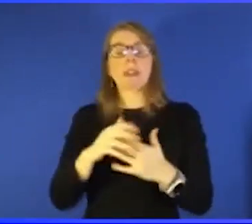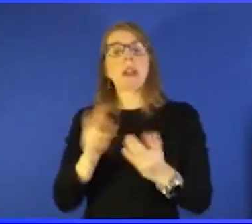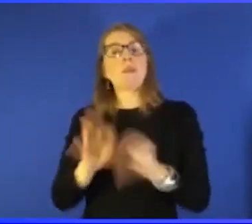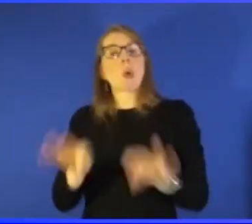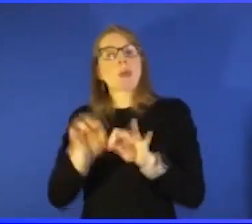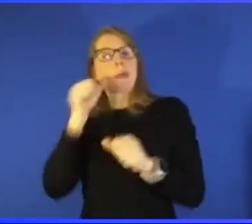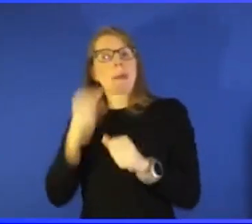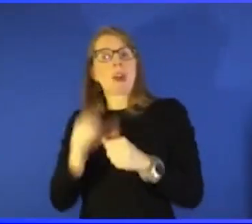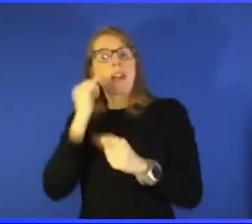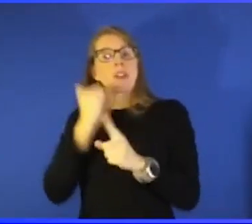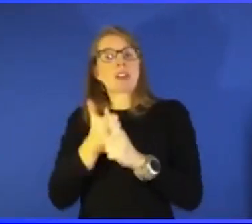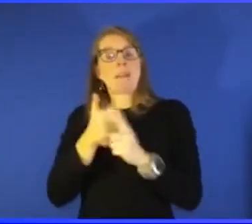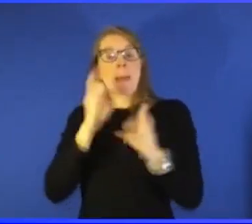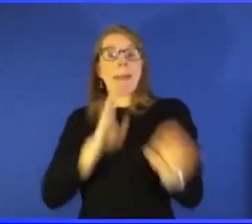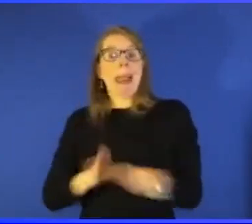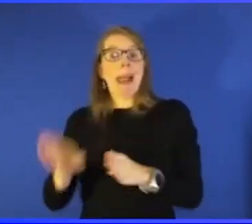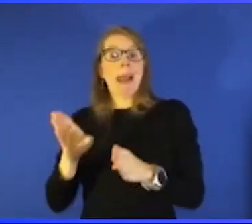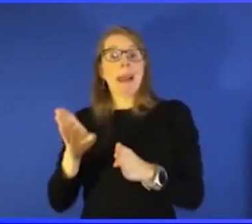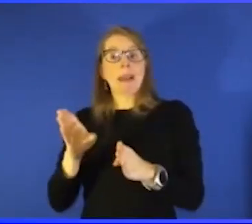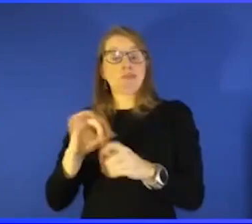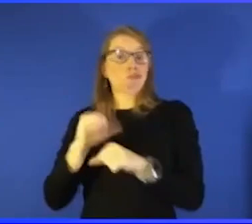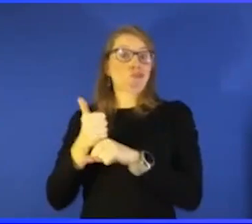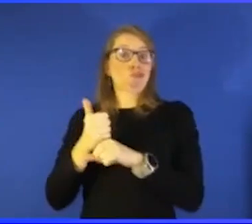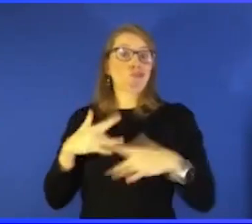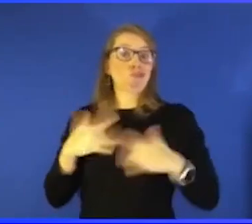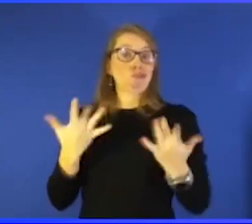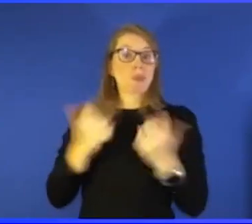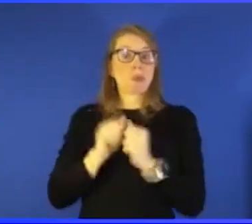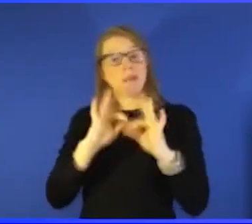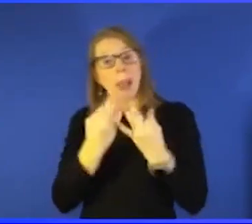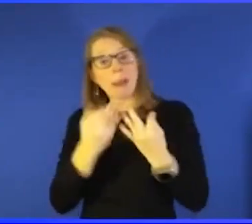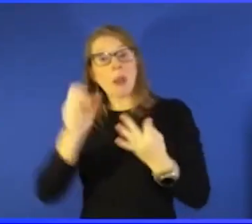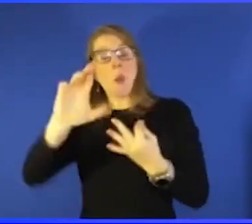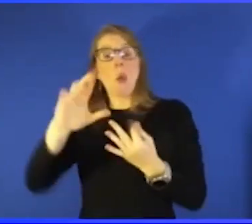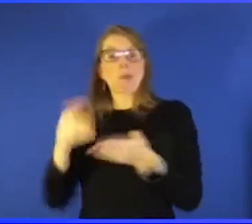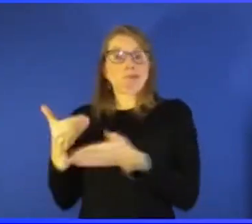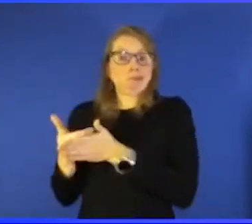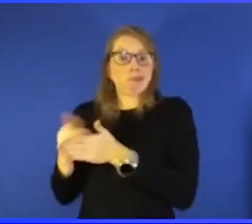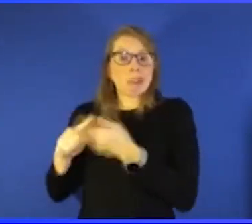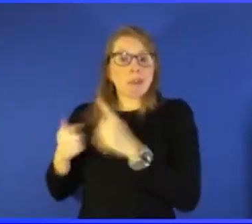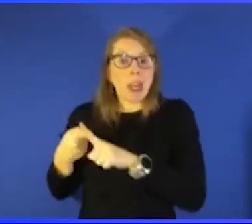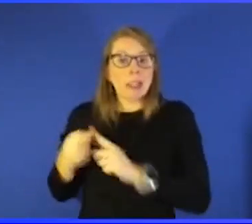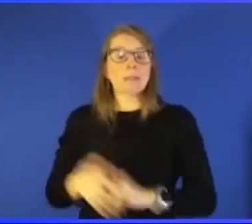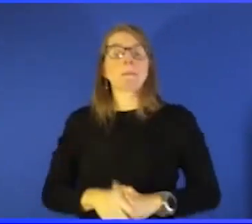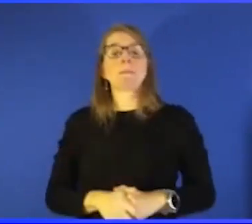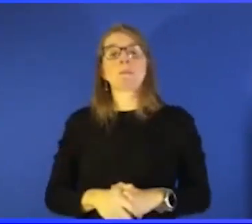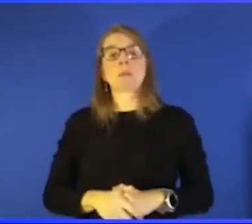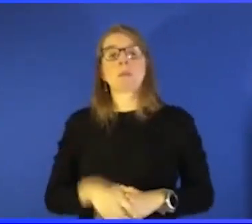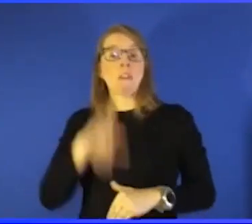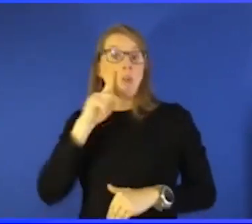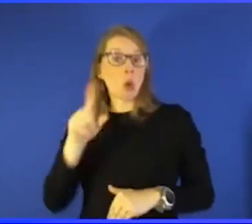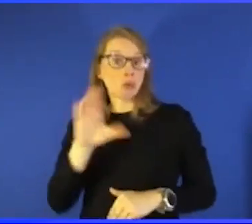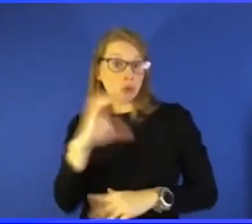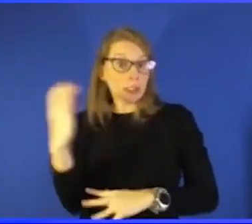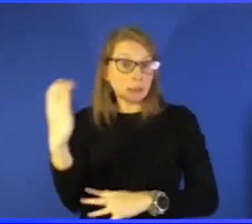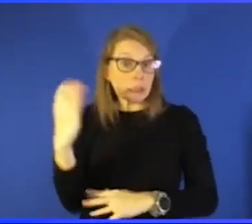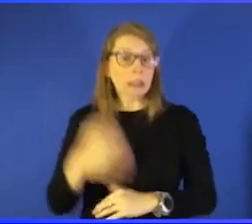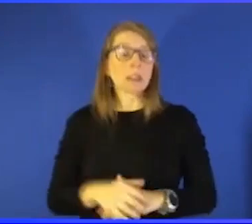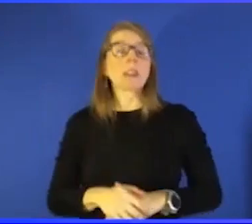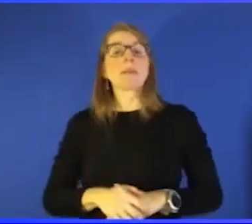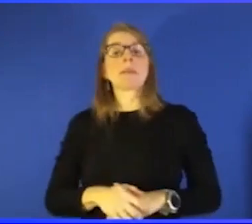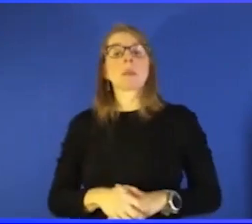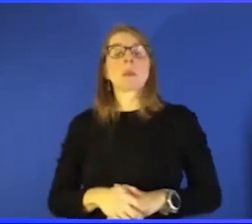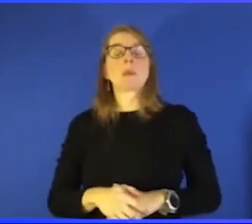planning to do something with family or close friends for Christmas time, you can always